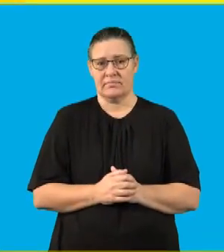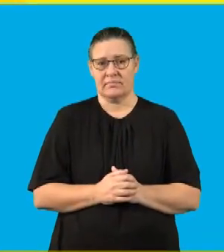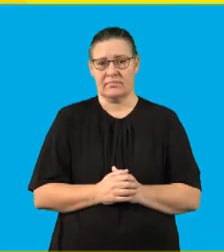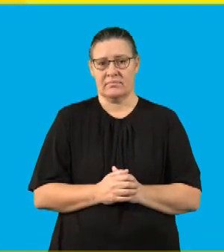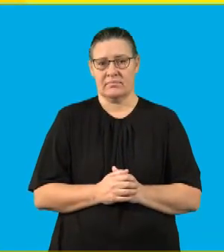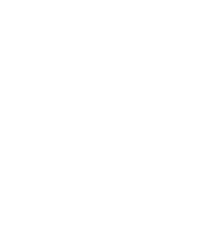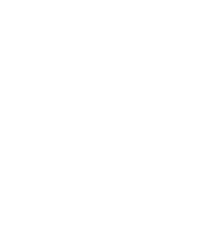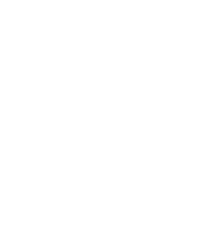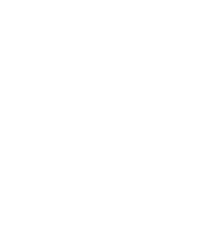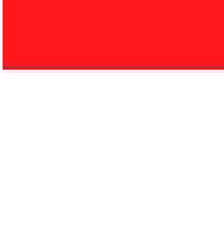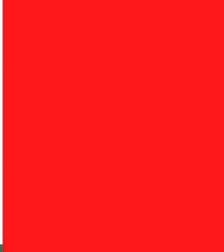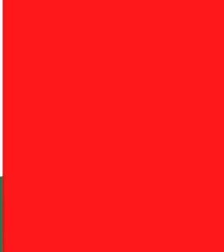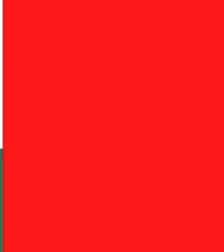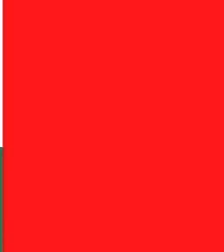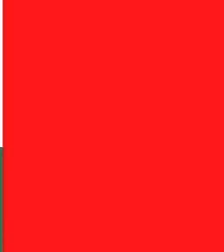just after this.